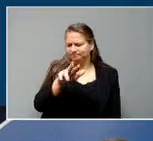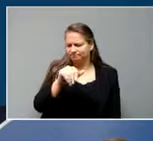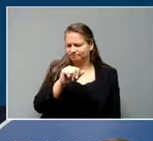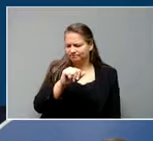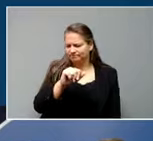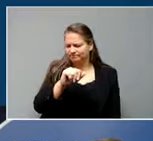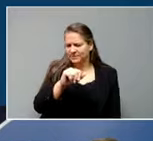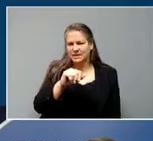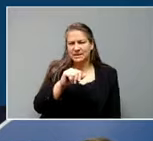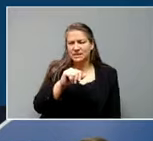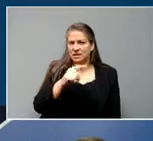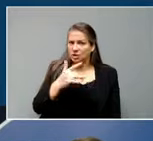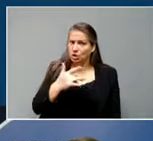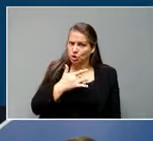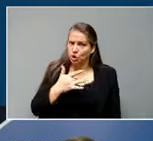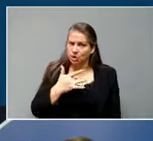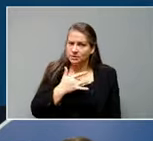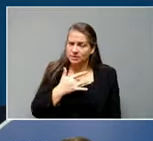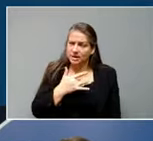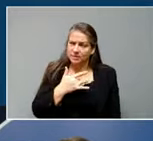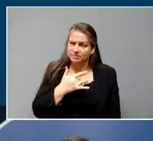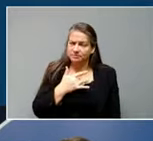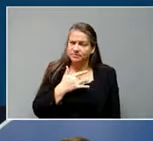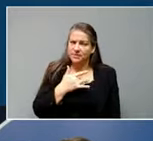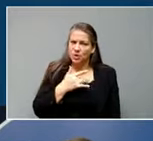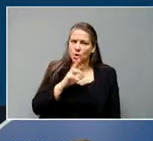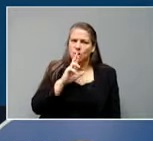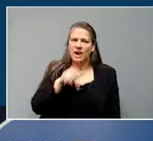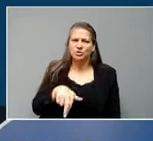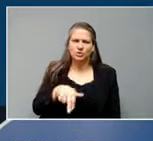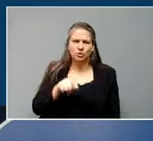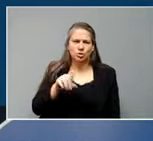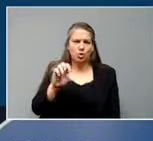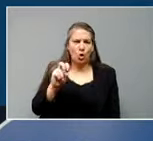very concerning reaction to COVID and